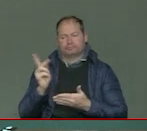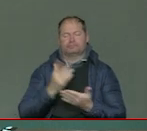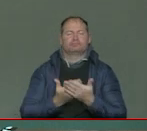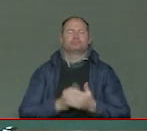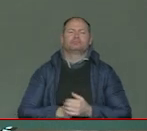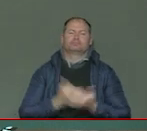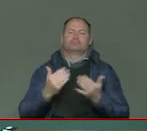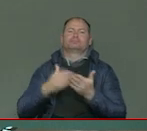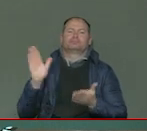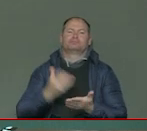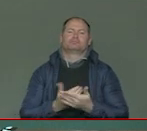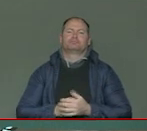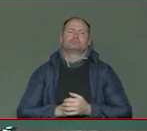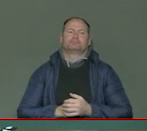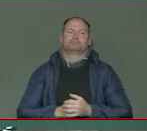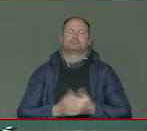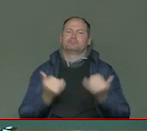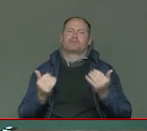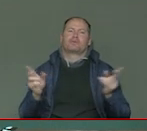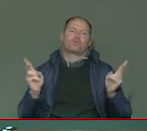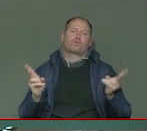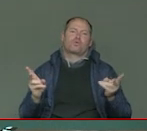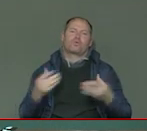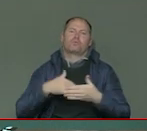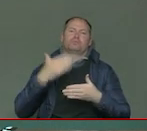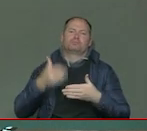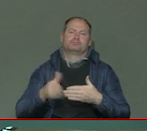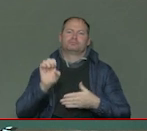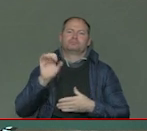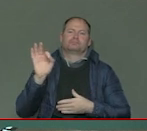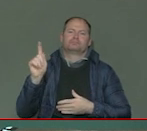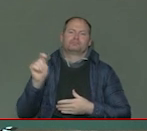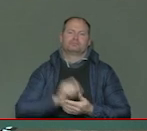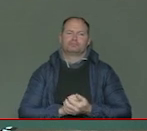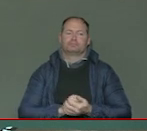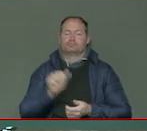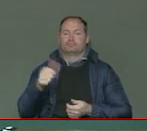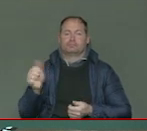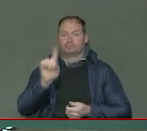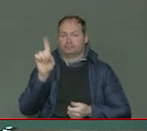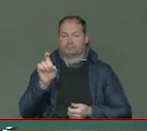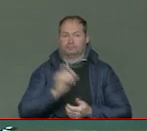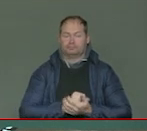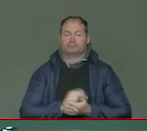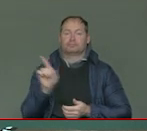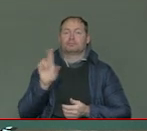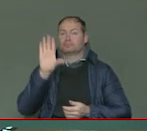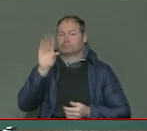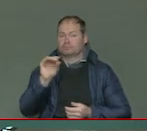right. So it's just a normal outstanding EFT. But now there's another question they ask. Then they will ask